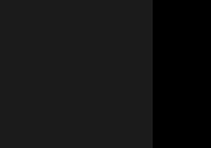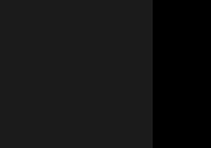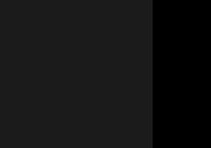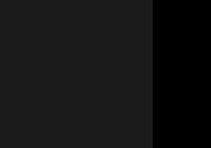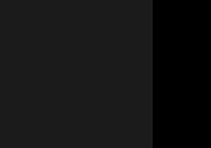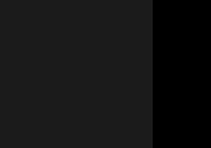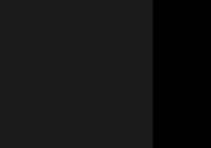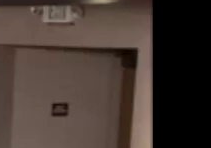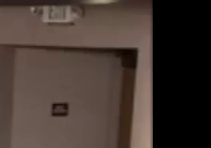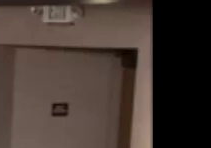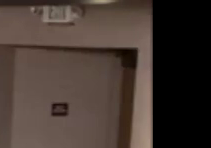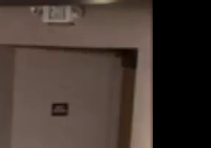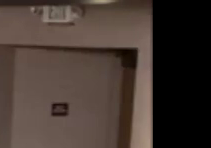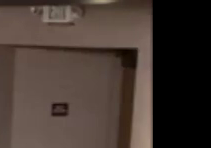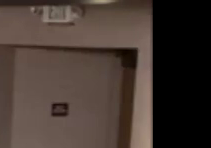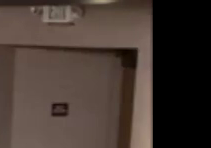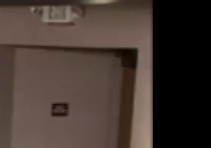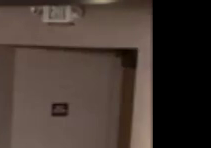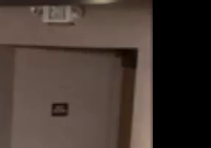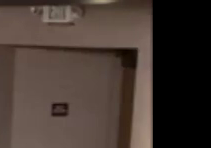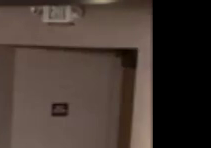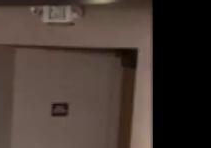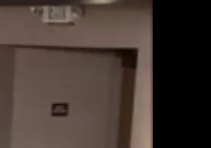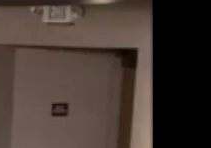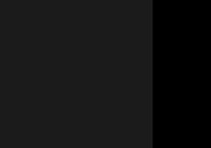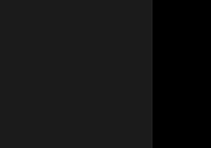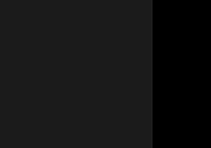of a transition plan.